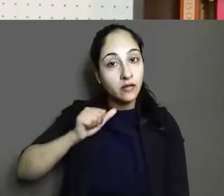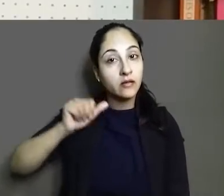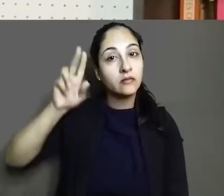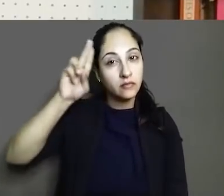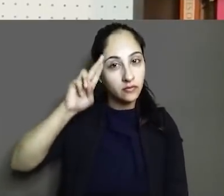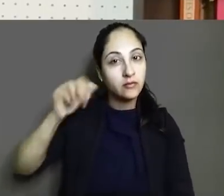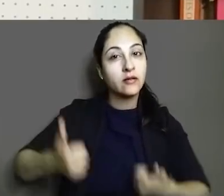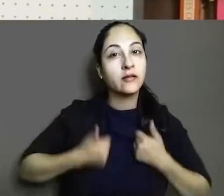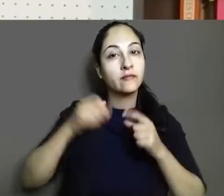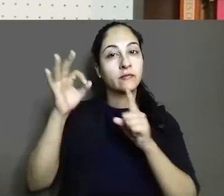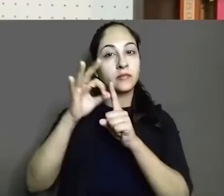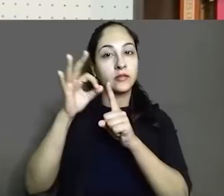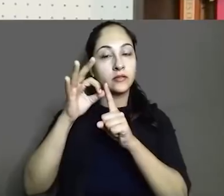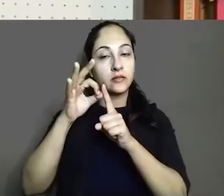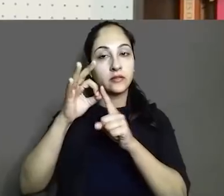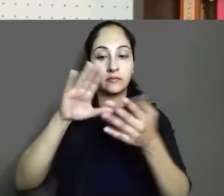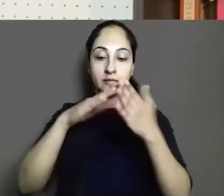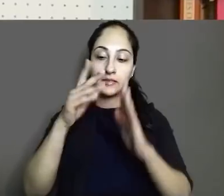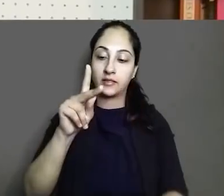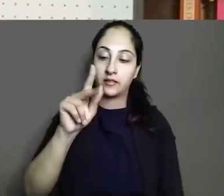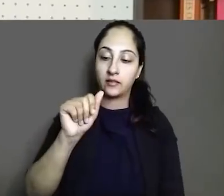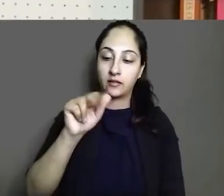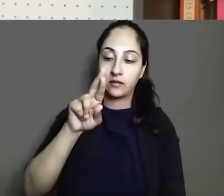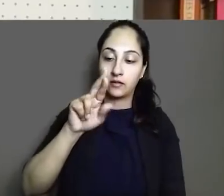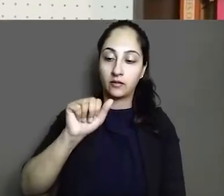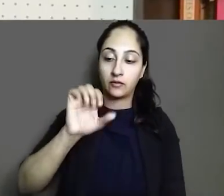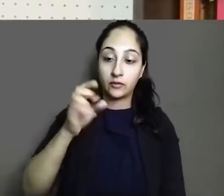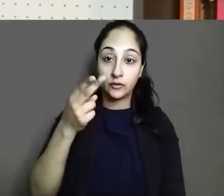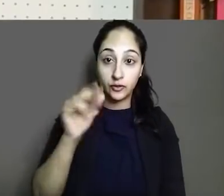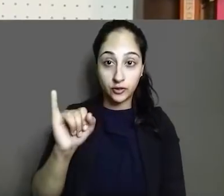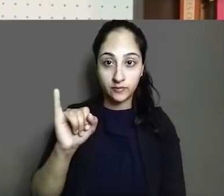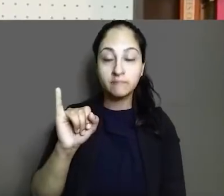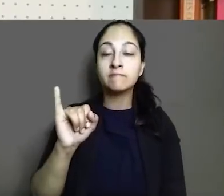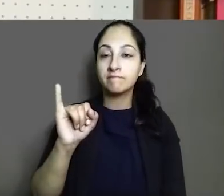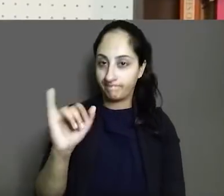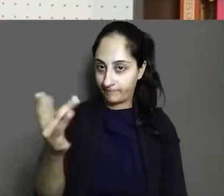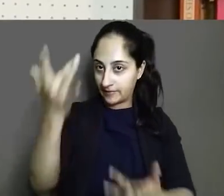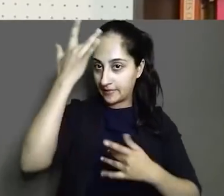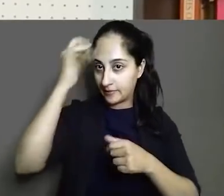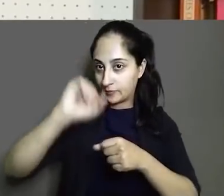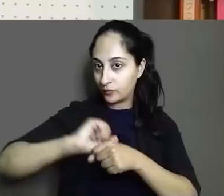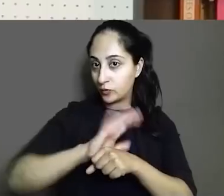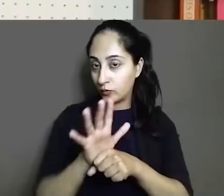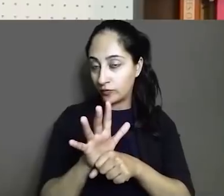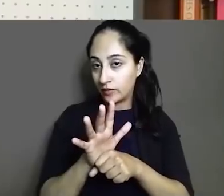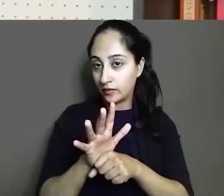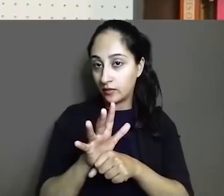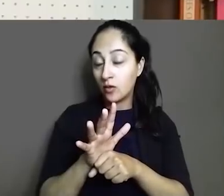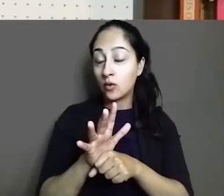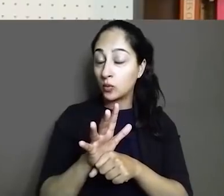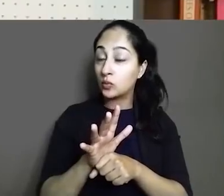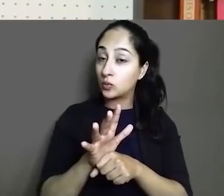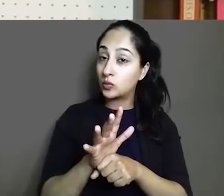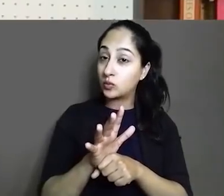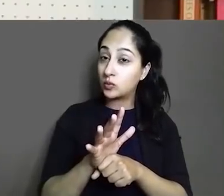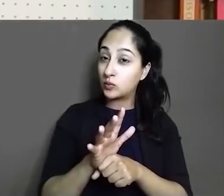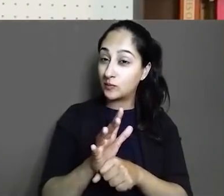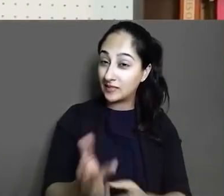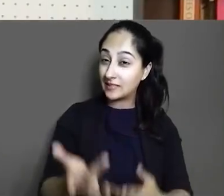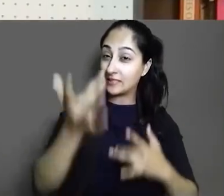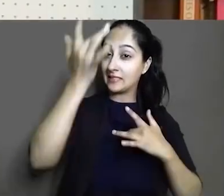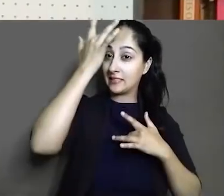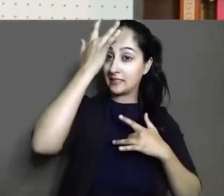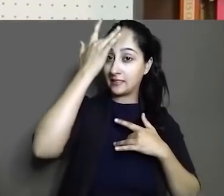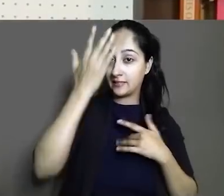and improved, and shukr, they are back home and doing okay. It brings to light this fact